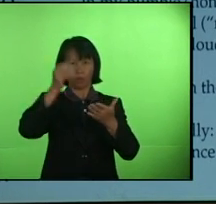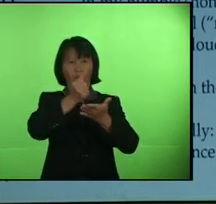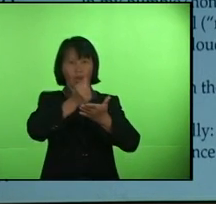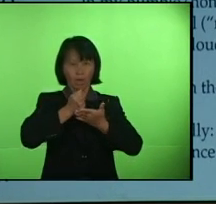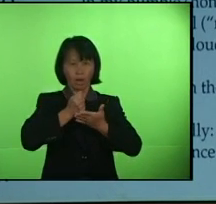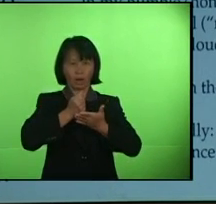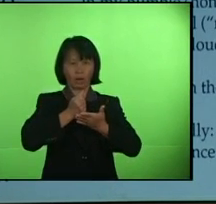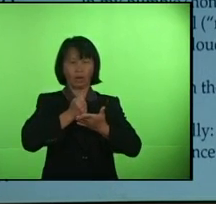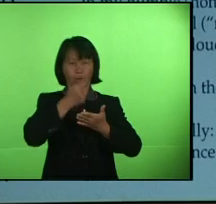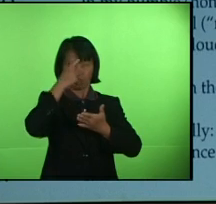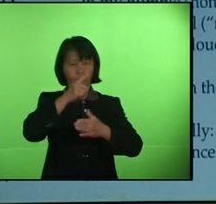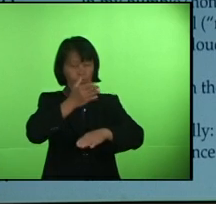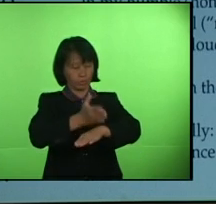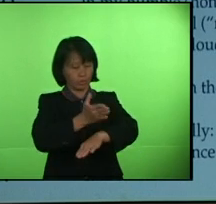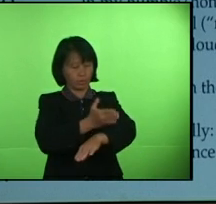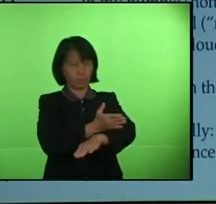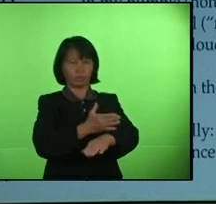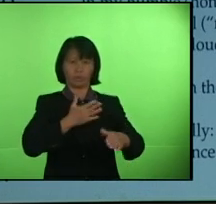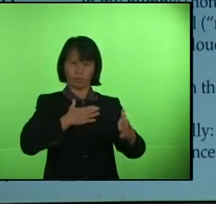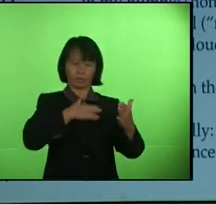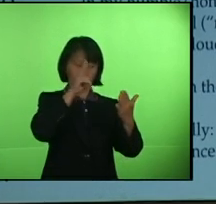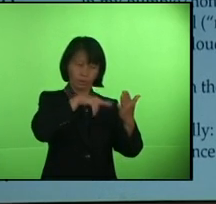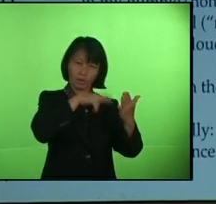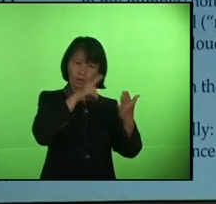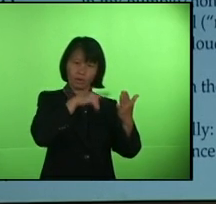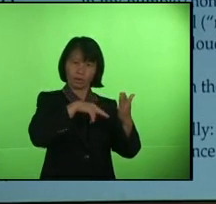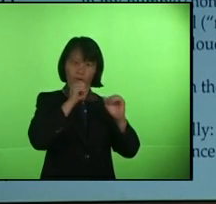improve your readings. Okay.